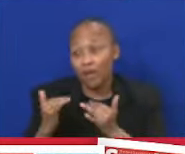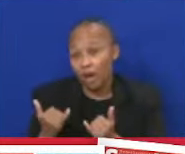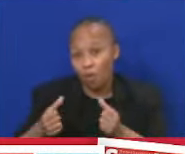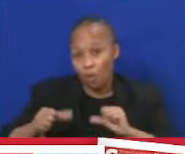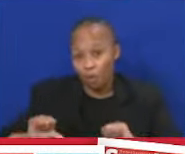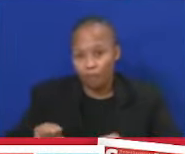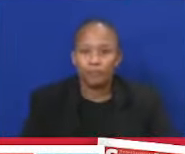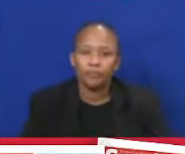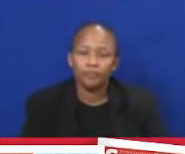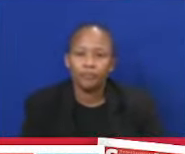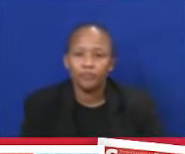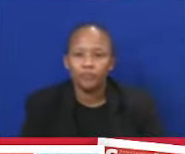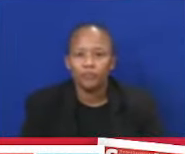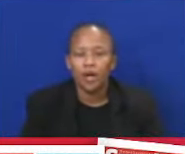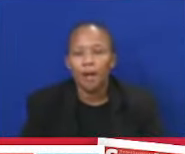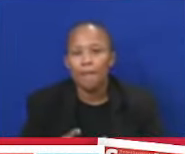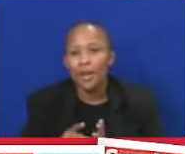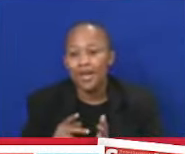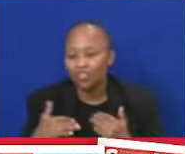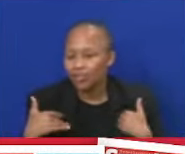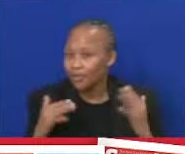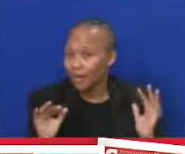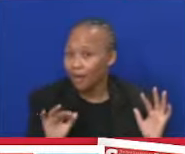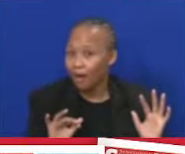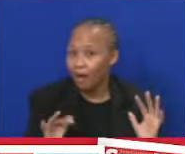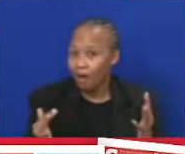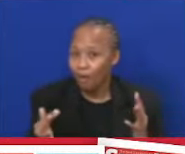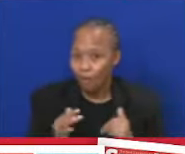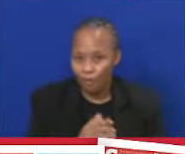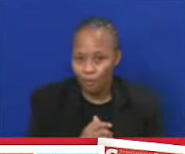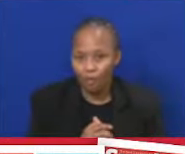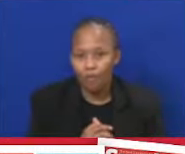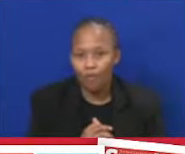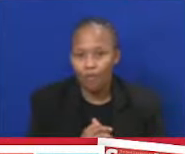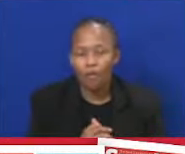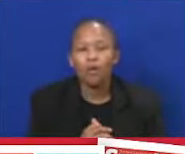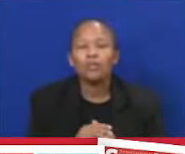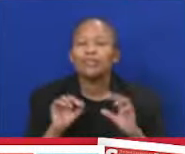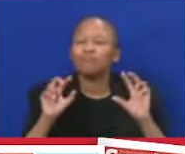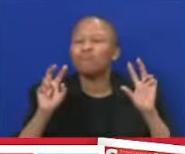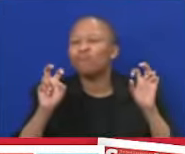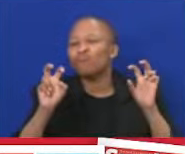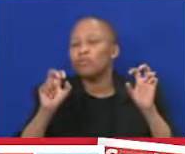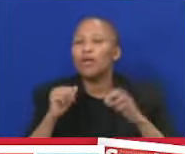The page begins with a heading titled My Role in the PKTT.